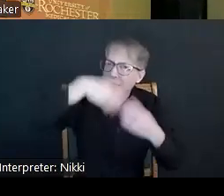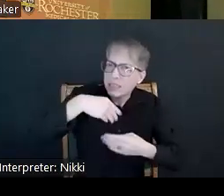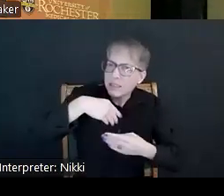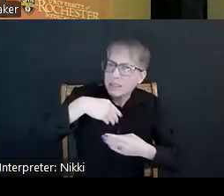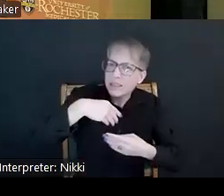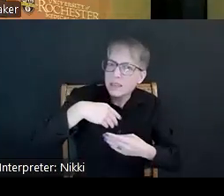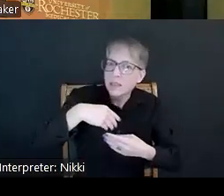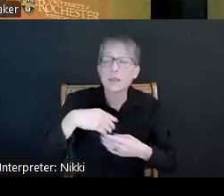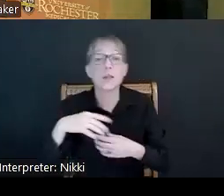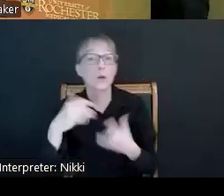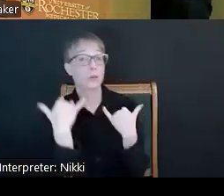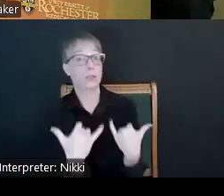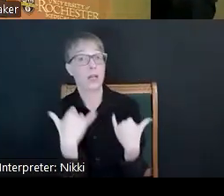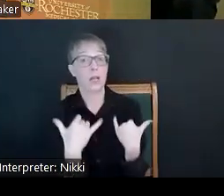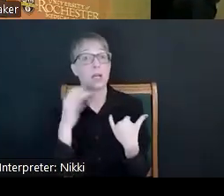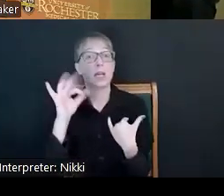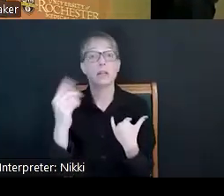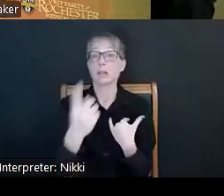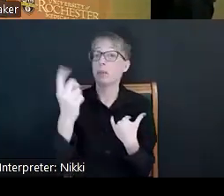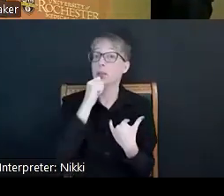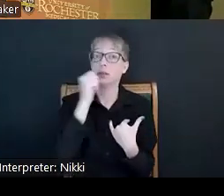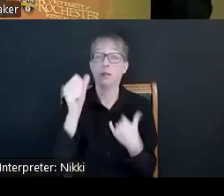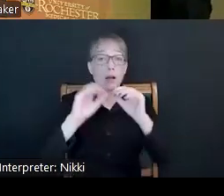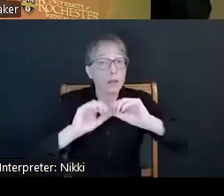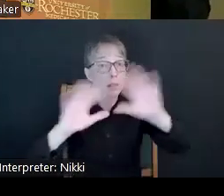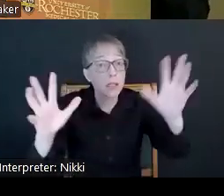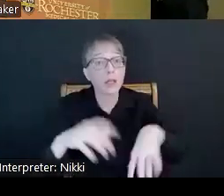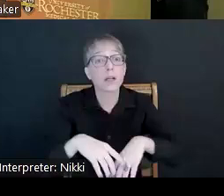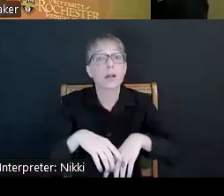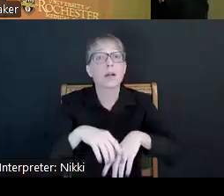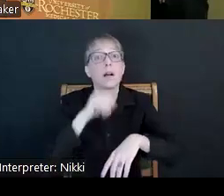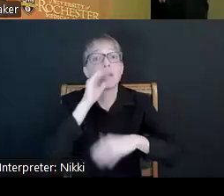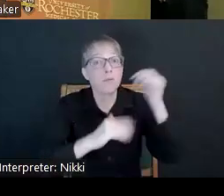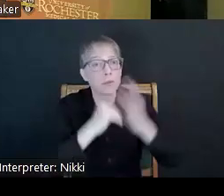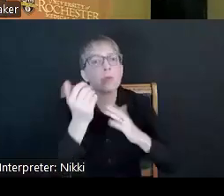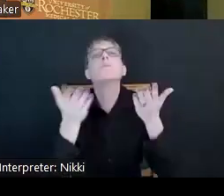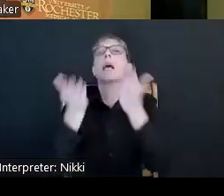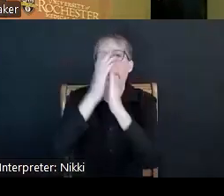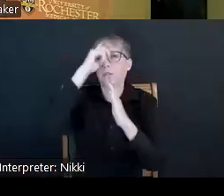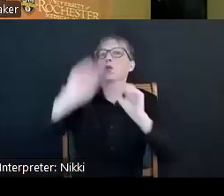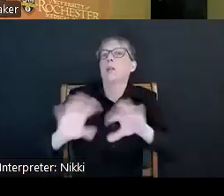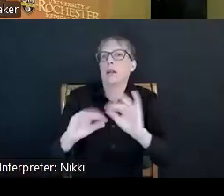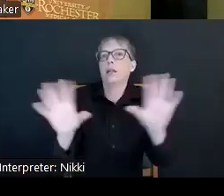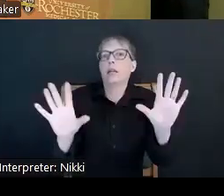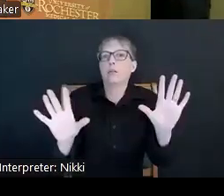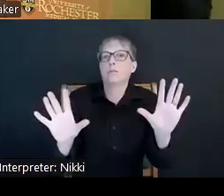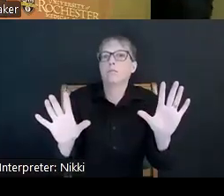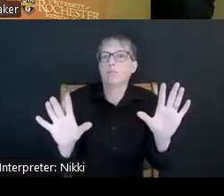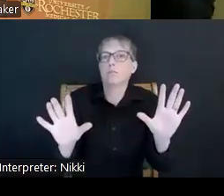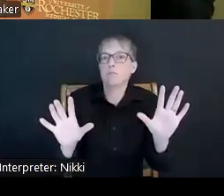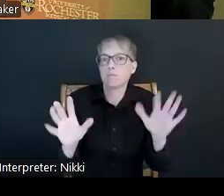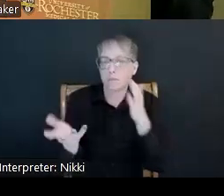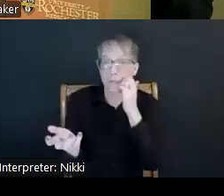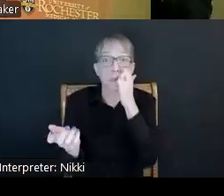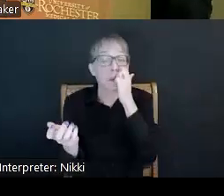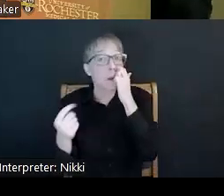make sense or frustrates, that we ask for clarity, to say something like, I'm a little uncomfortable with what you said. Could you explain? And then as we're sharing or